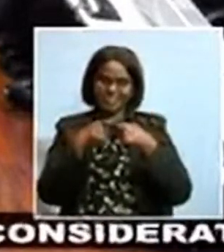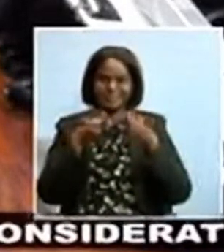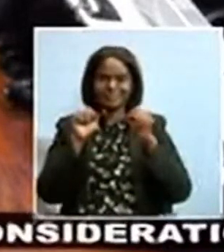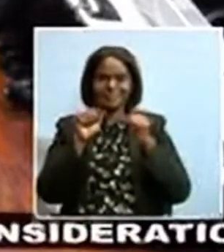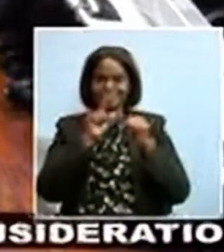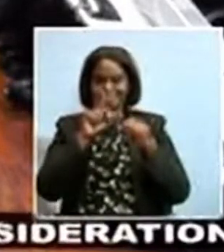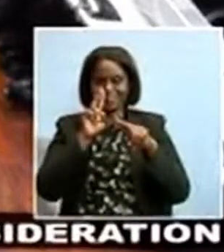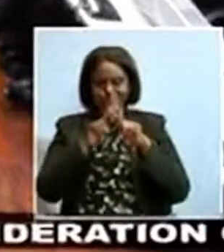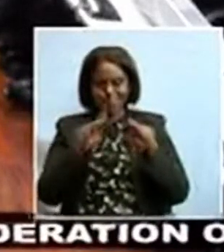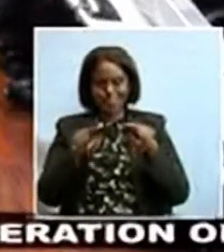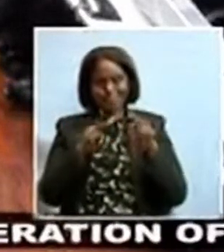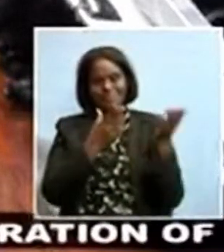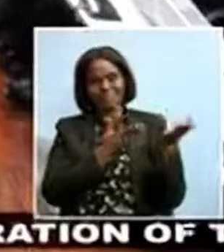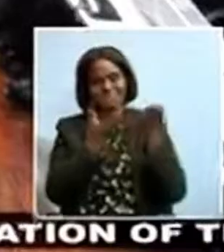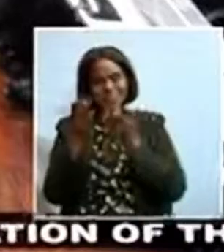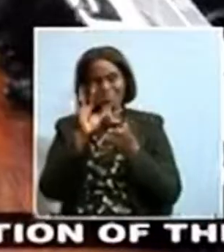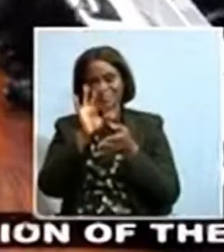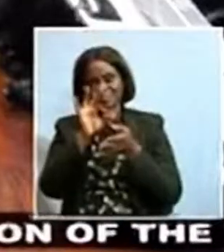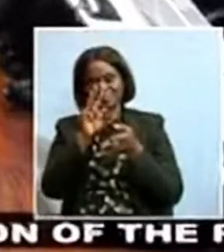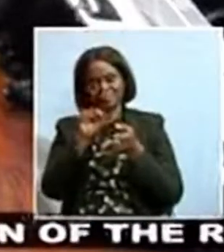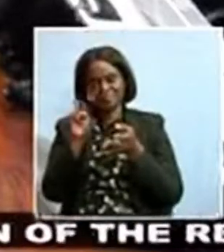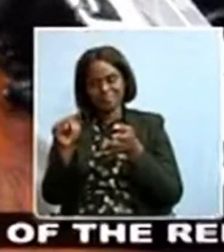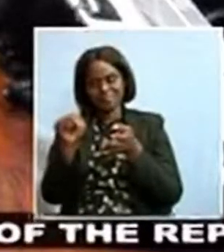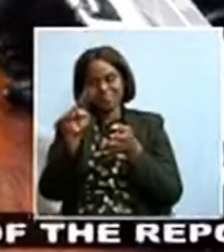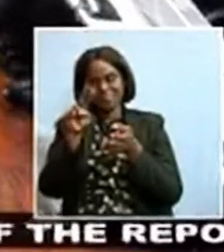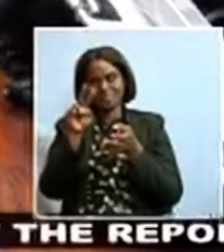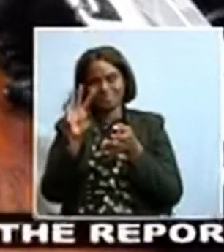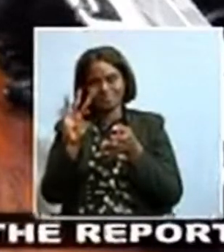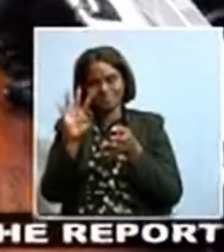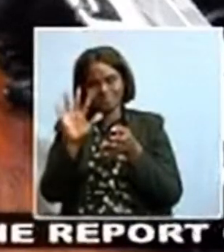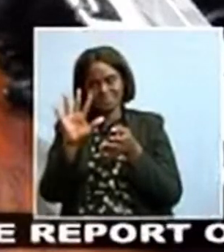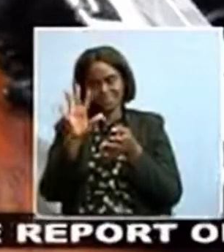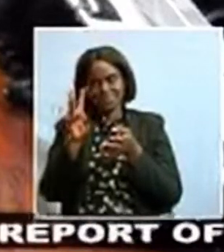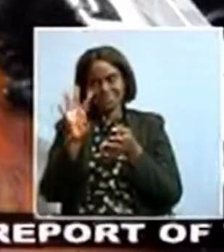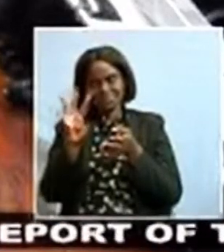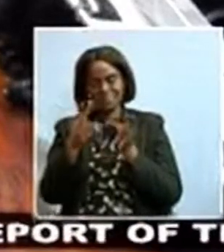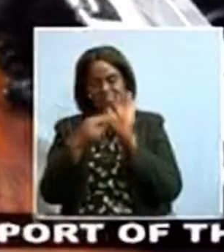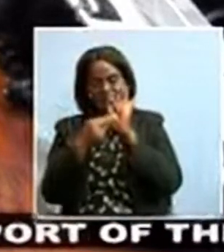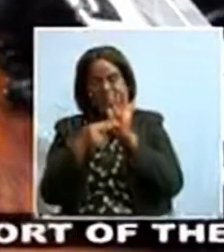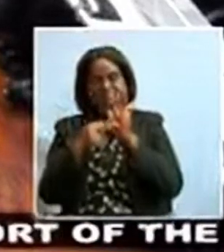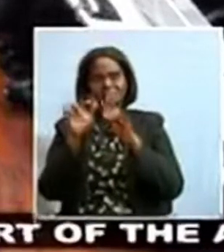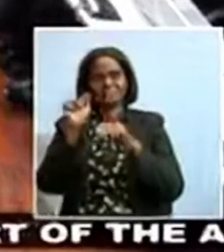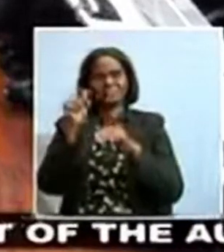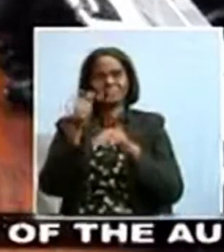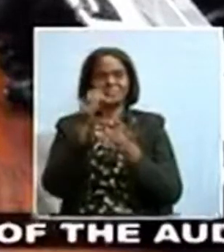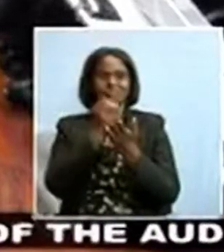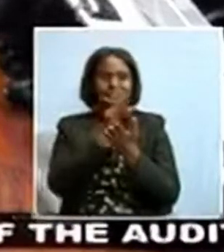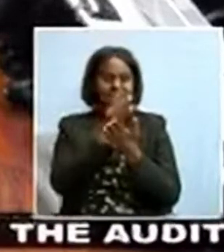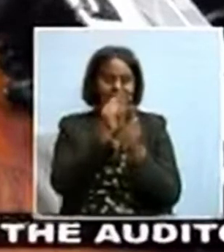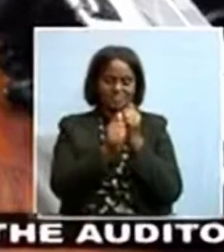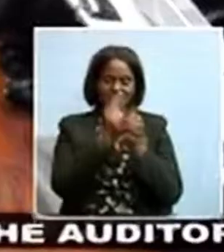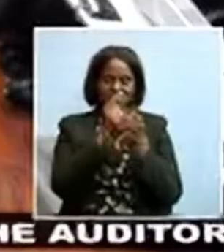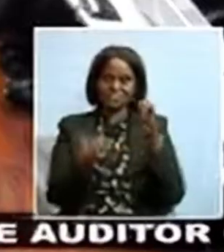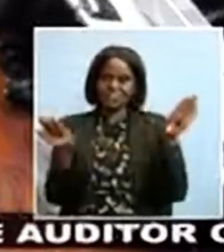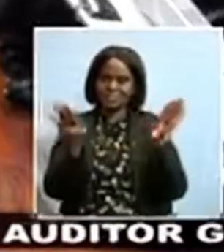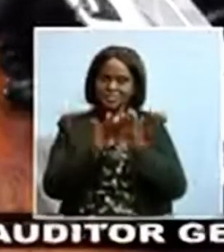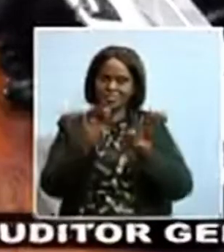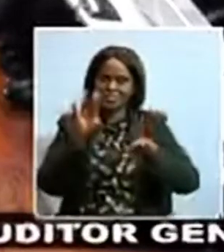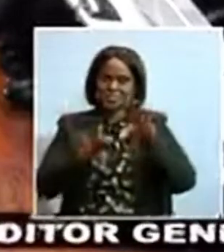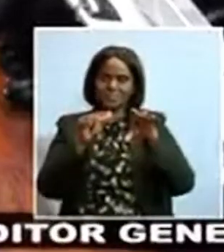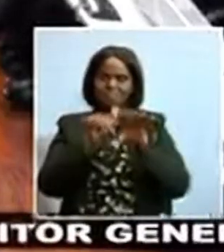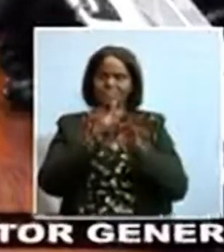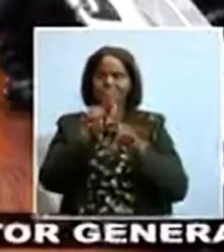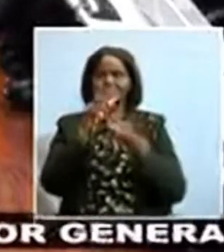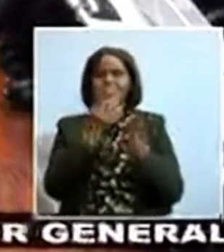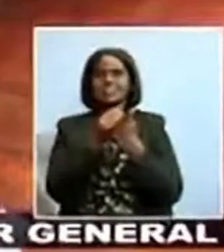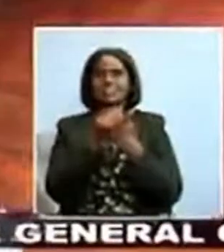the brought forward is 922, 245.64, as captured by Auditor General's Office, which was the closing balance in this